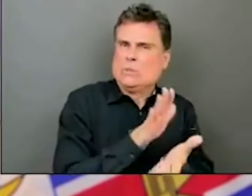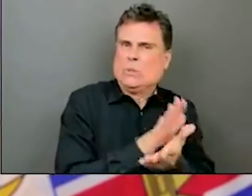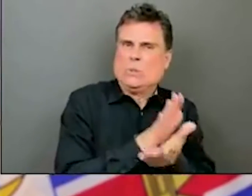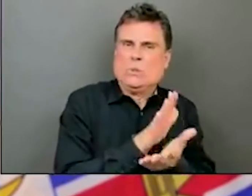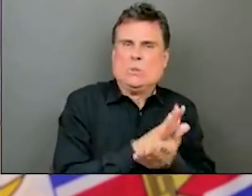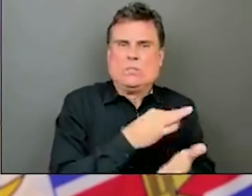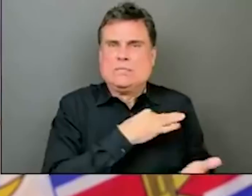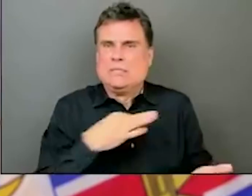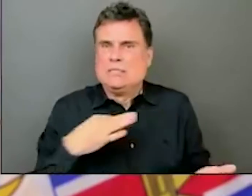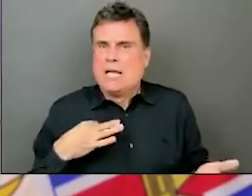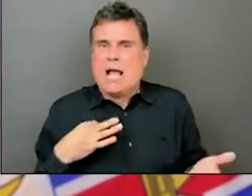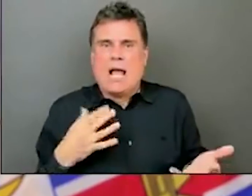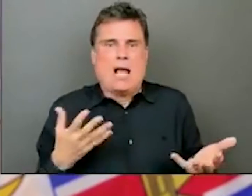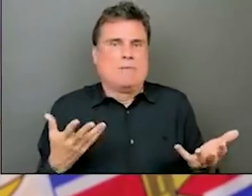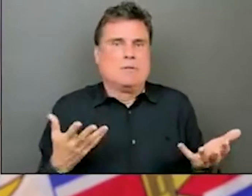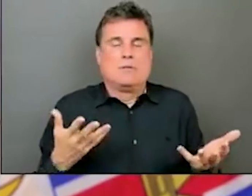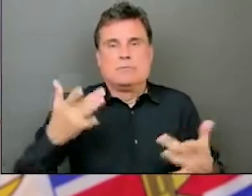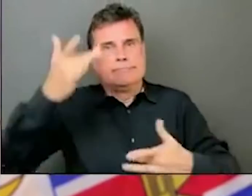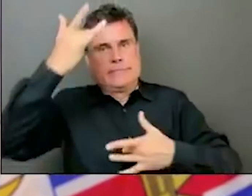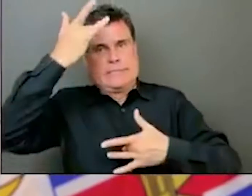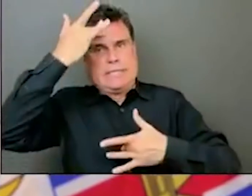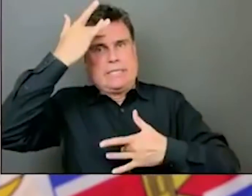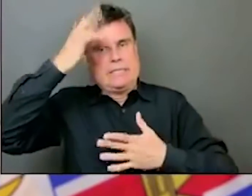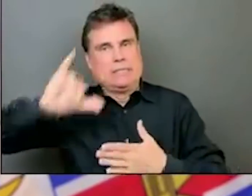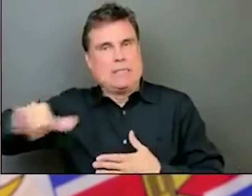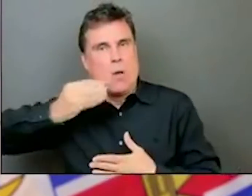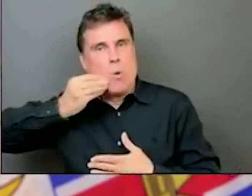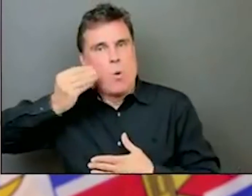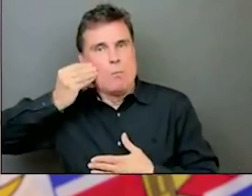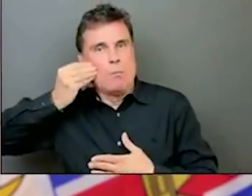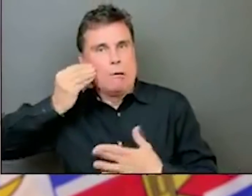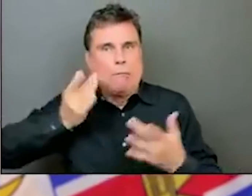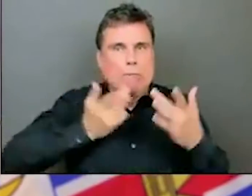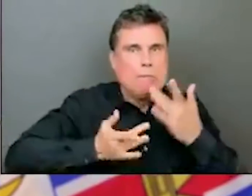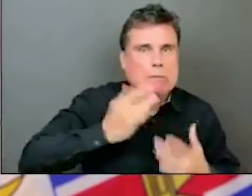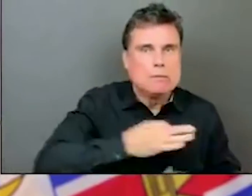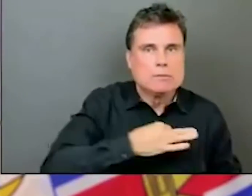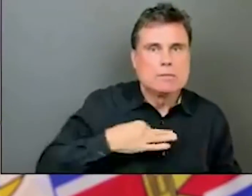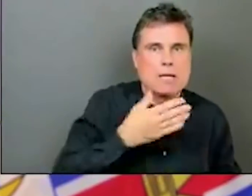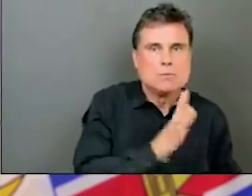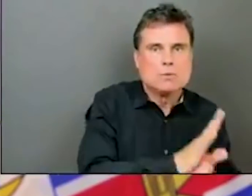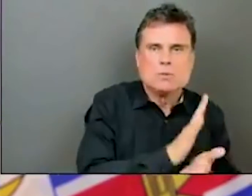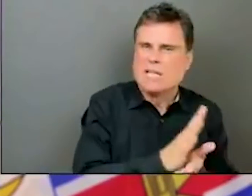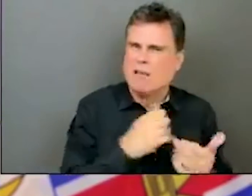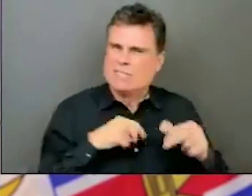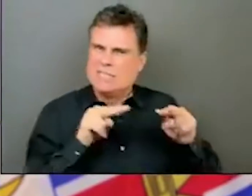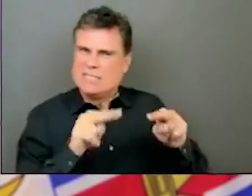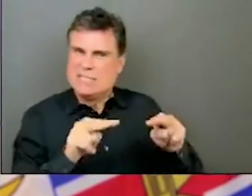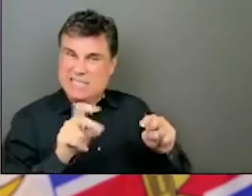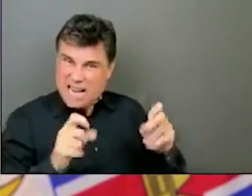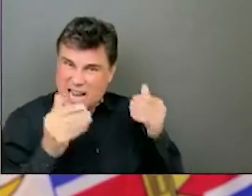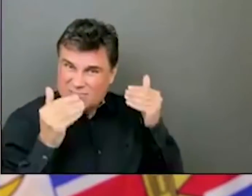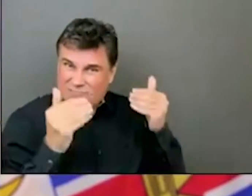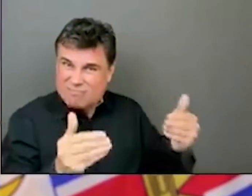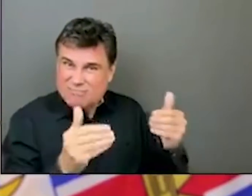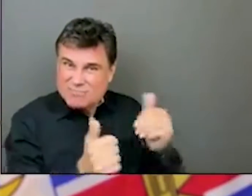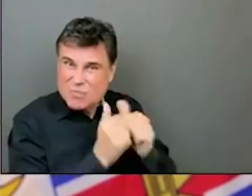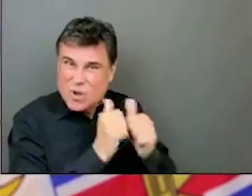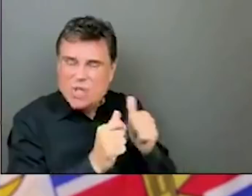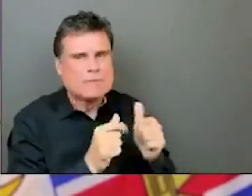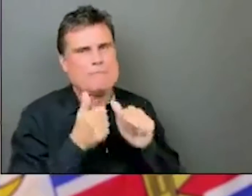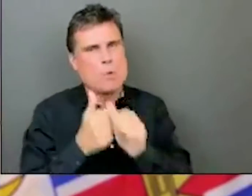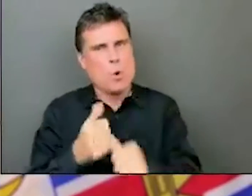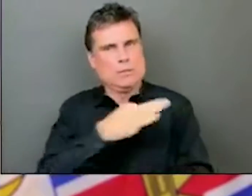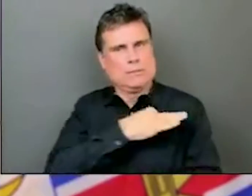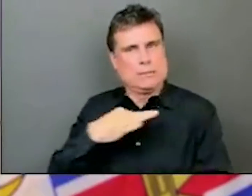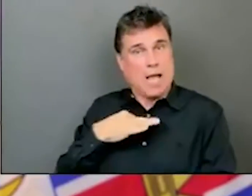schools across the province because of staff being off with illness particularly, and we've seen some functional closures. So that